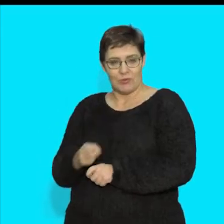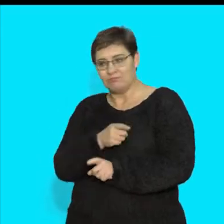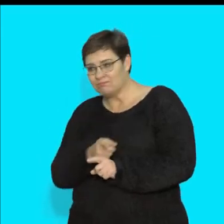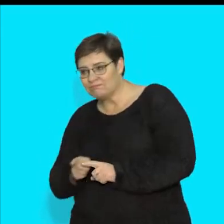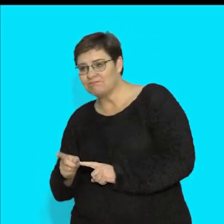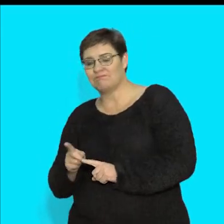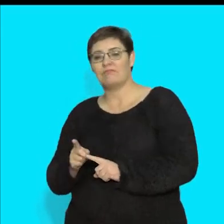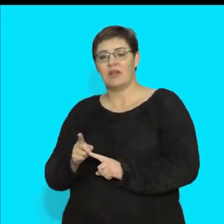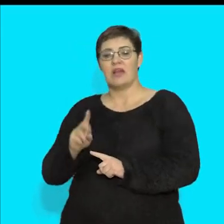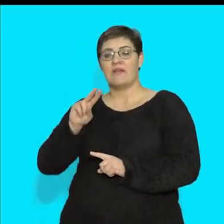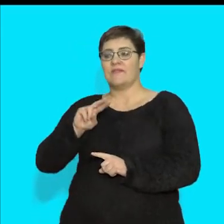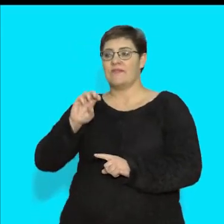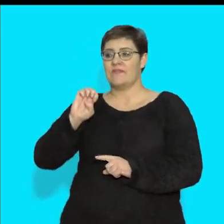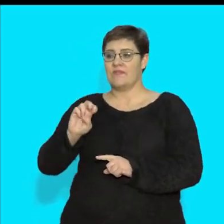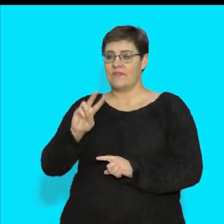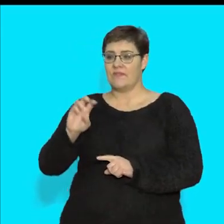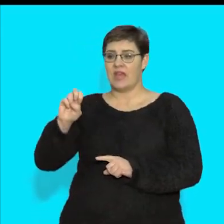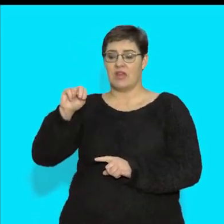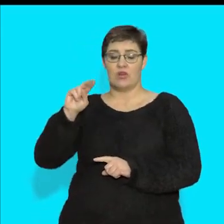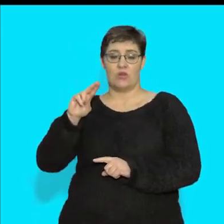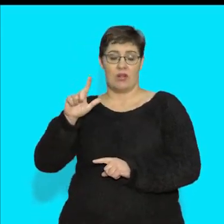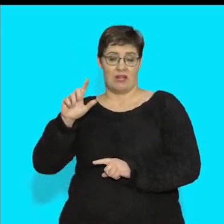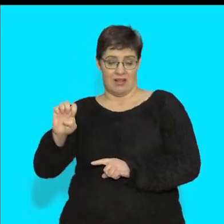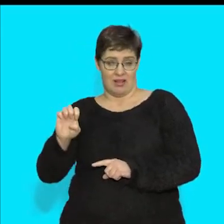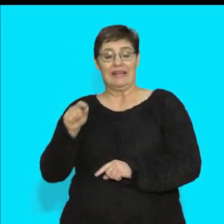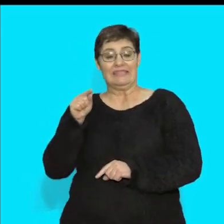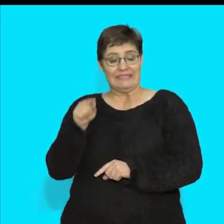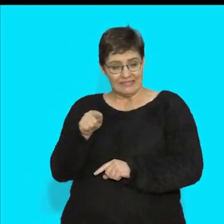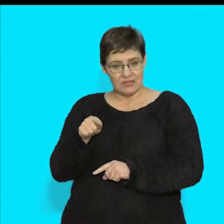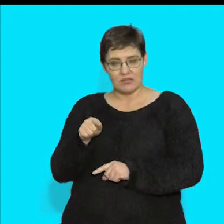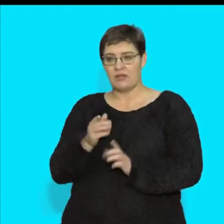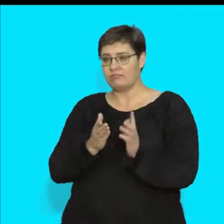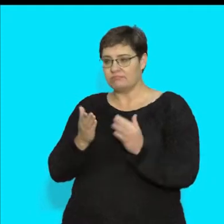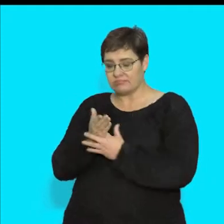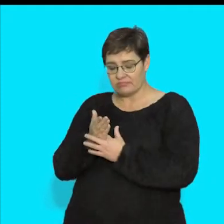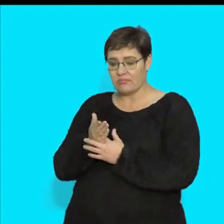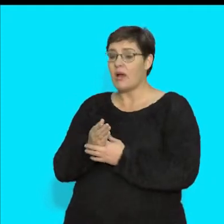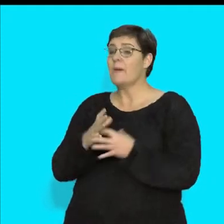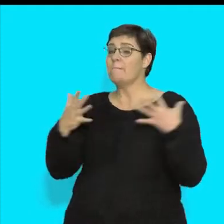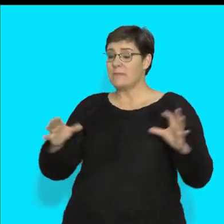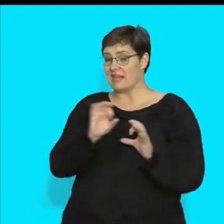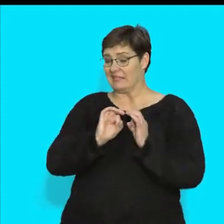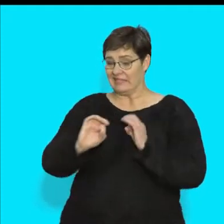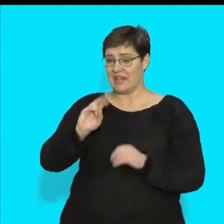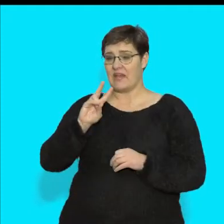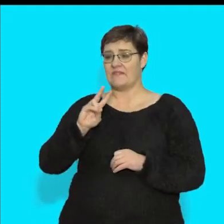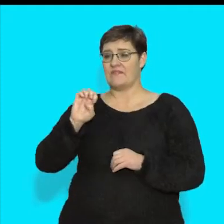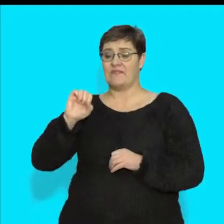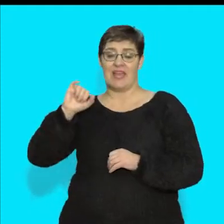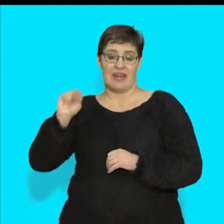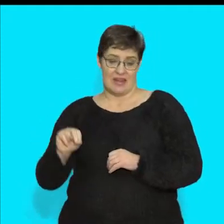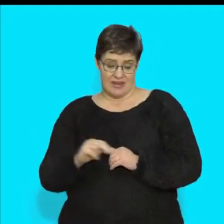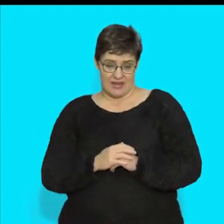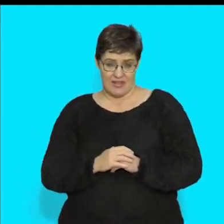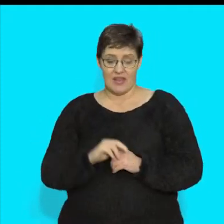small venule, and those small venules are going to enter into really big veins. And those veins are